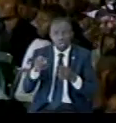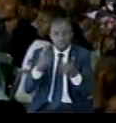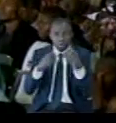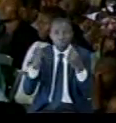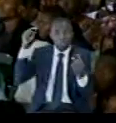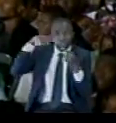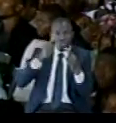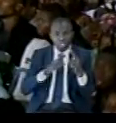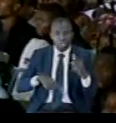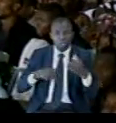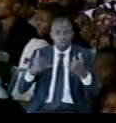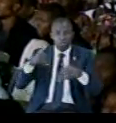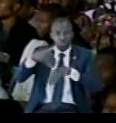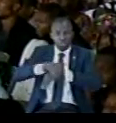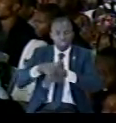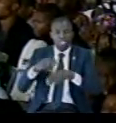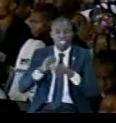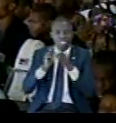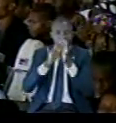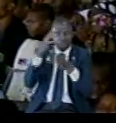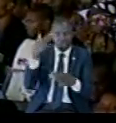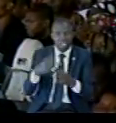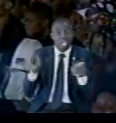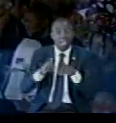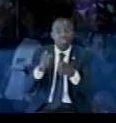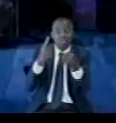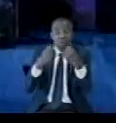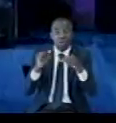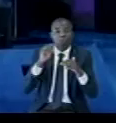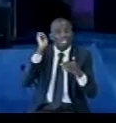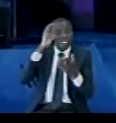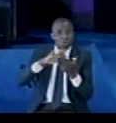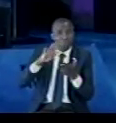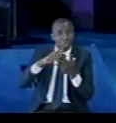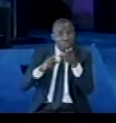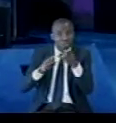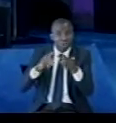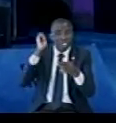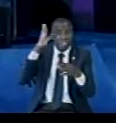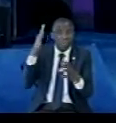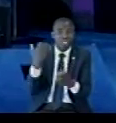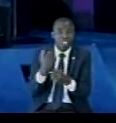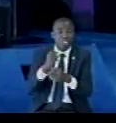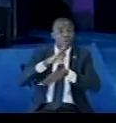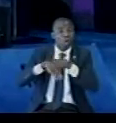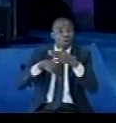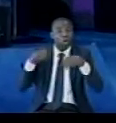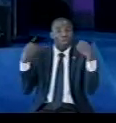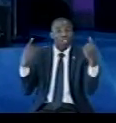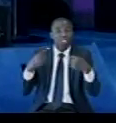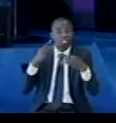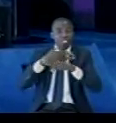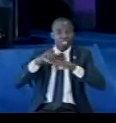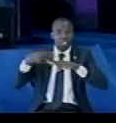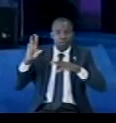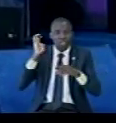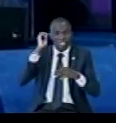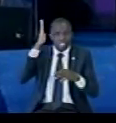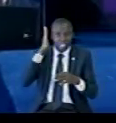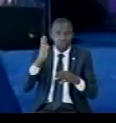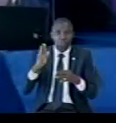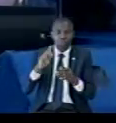Lord today. And as you come, he'll forgive you. As you come, he'll take all the transgressions away. He